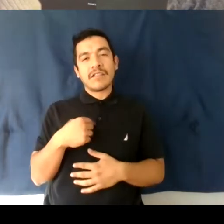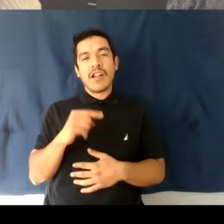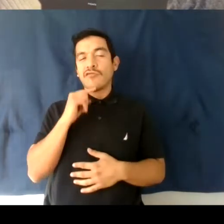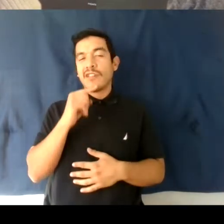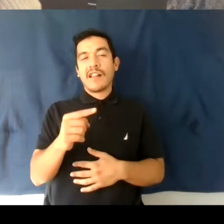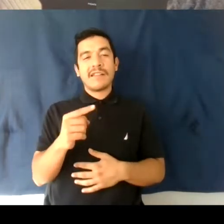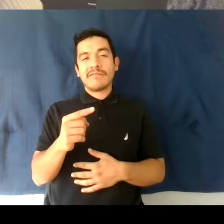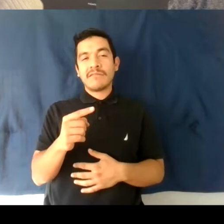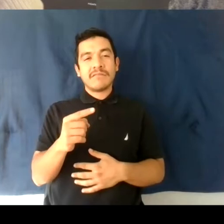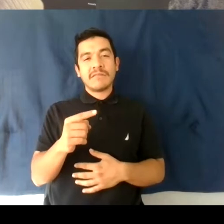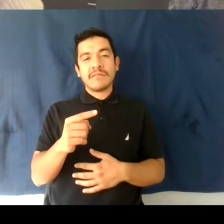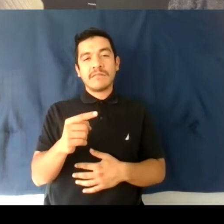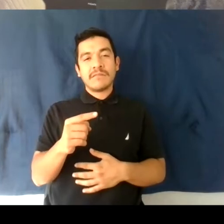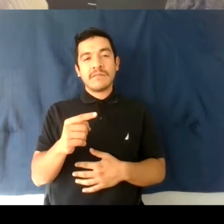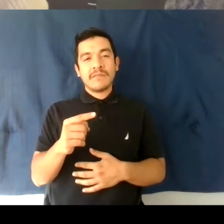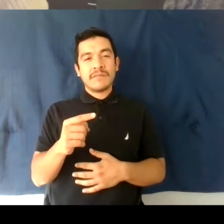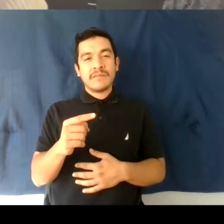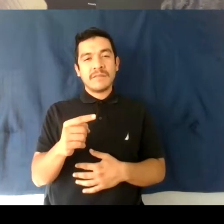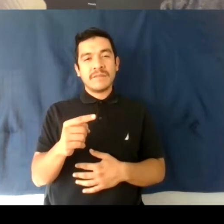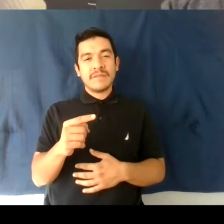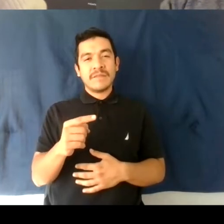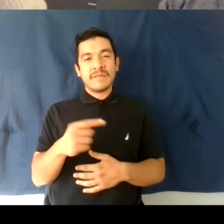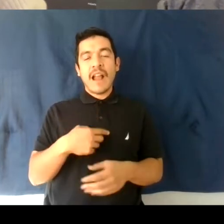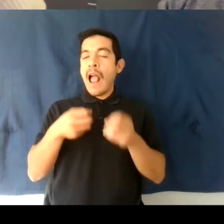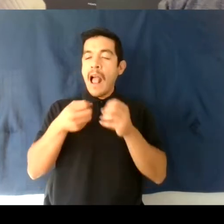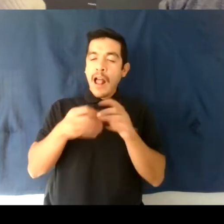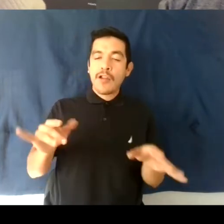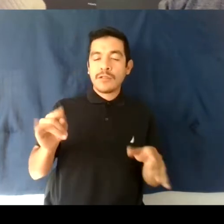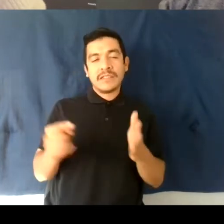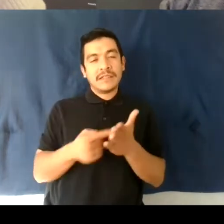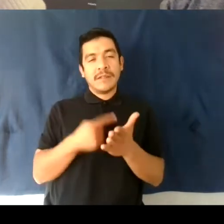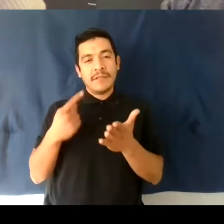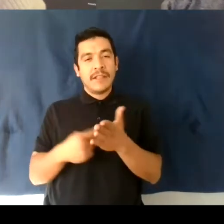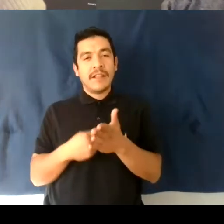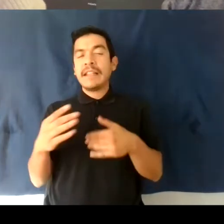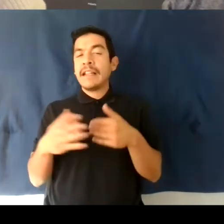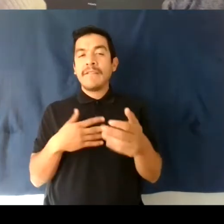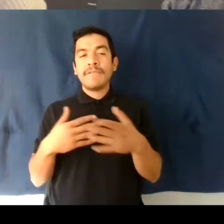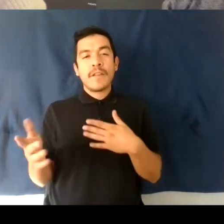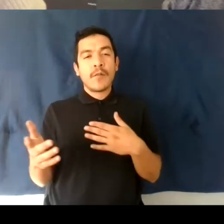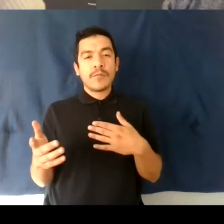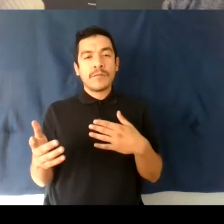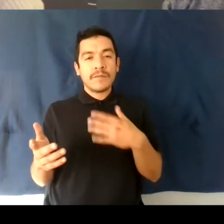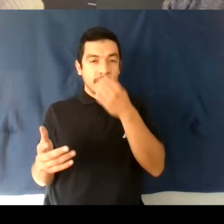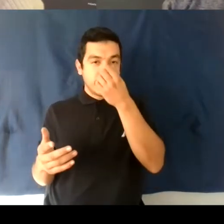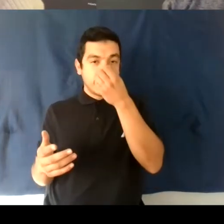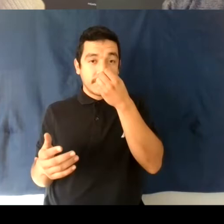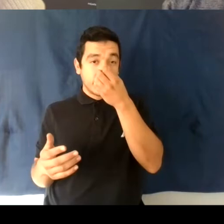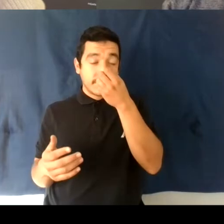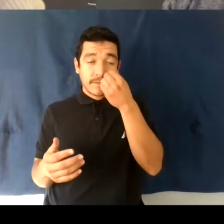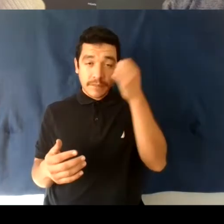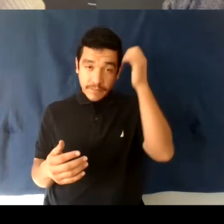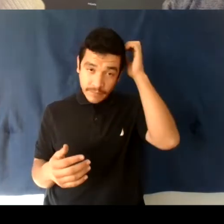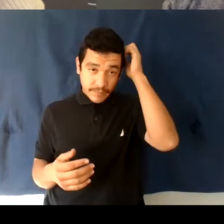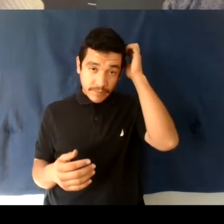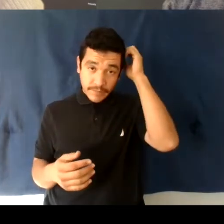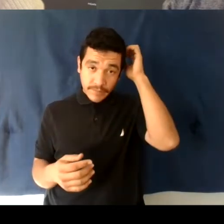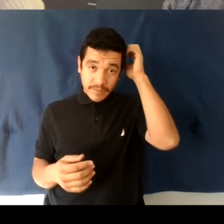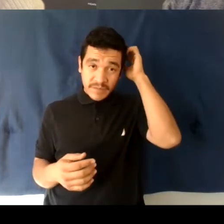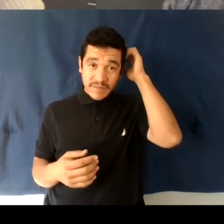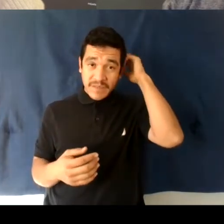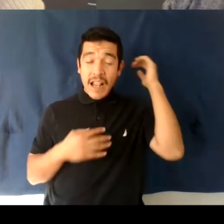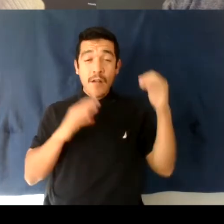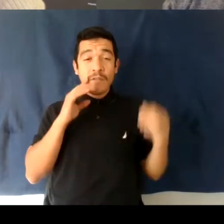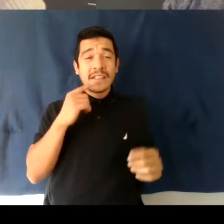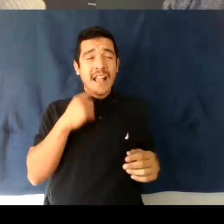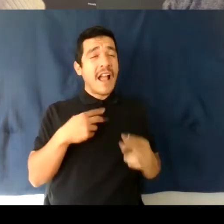falls falls on the back burner sometimes, even though like I will be like, okay, I'm really tired and burnt out, but I